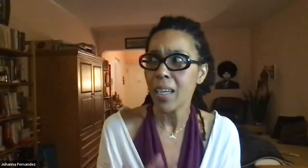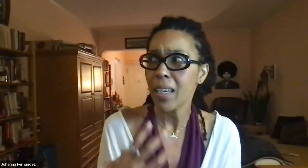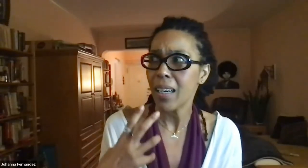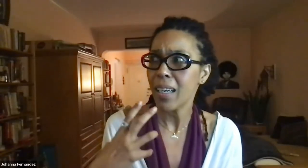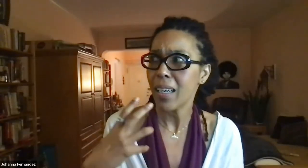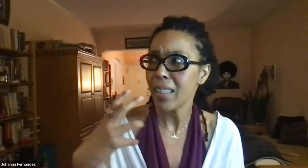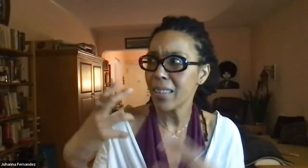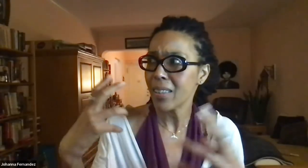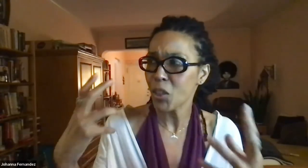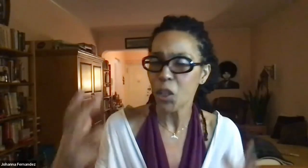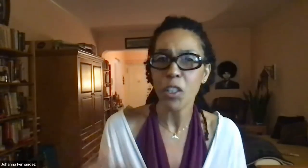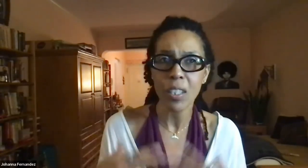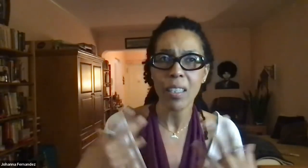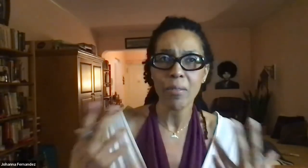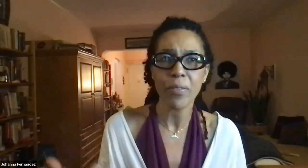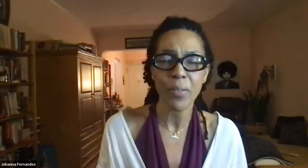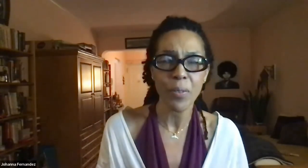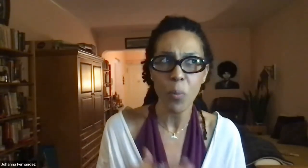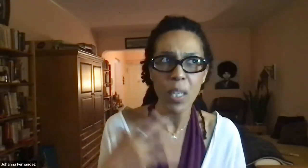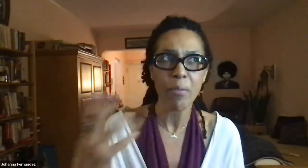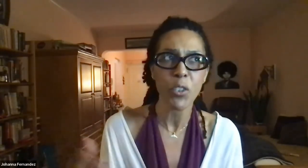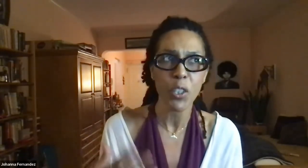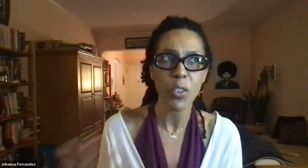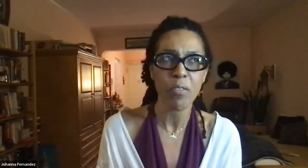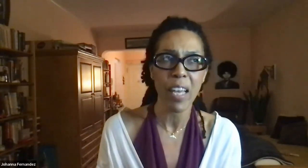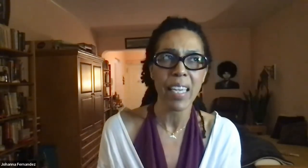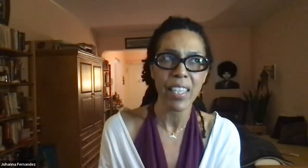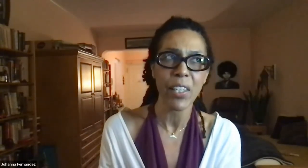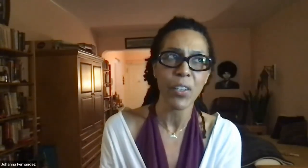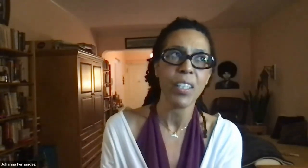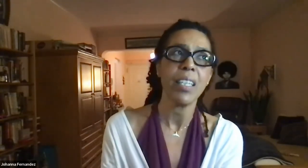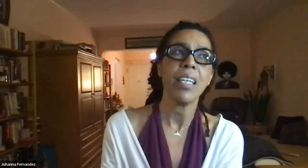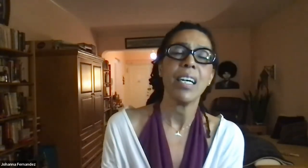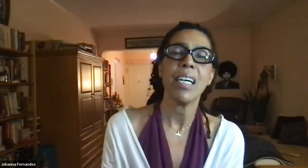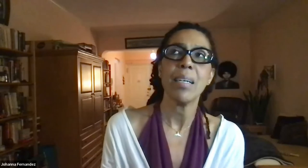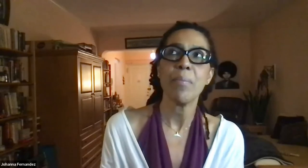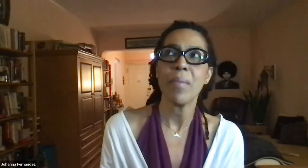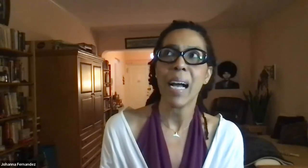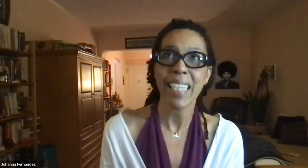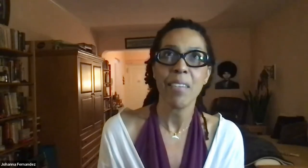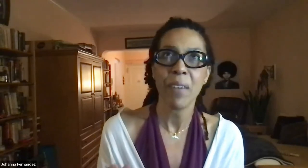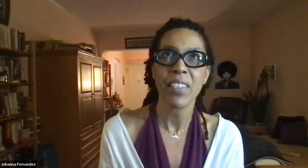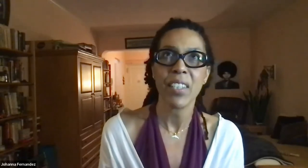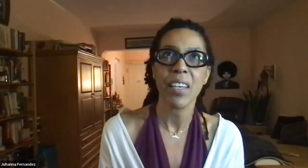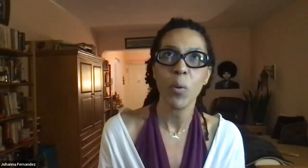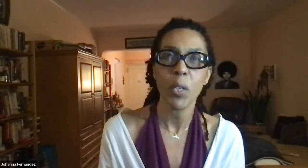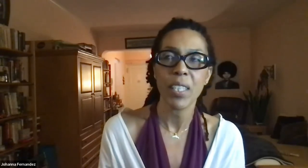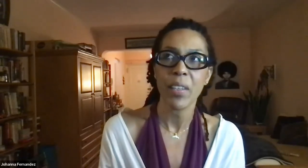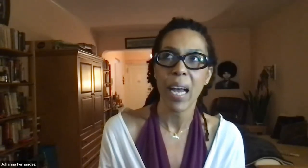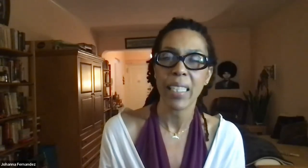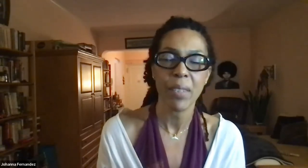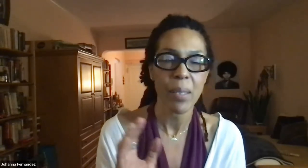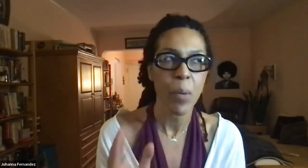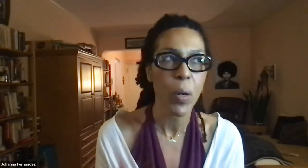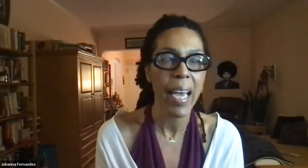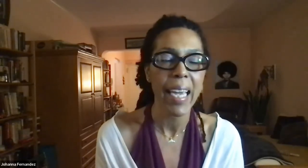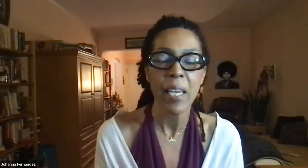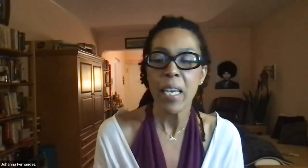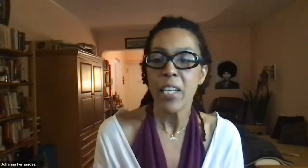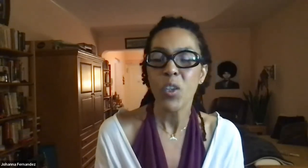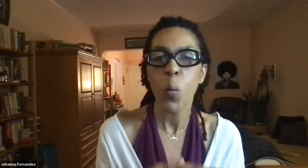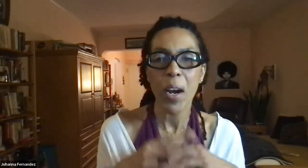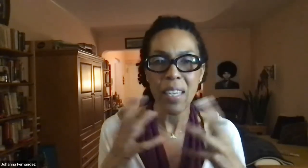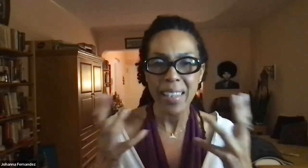1974 journal of one of the journals of that year identifies the Young Lords and their activism.